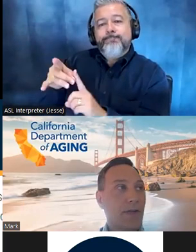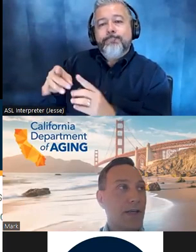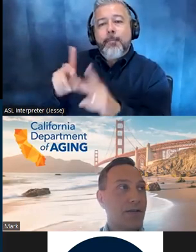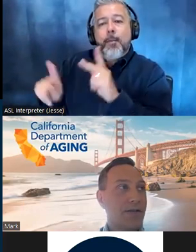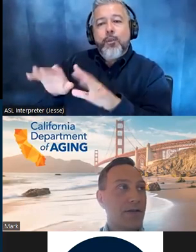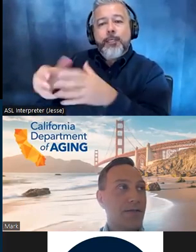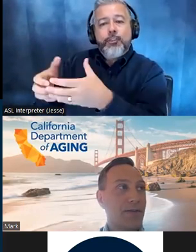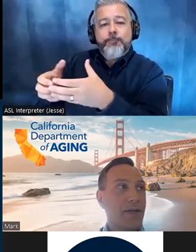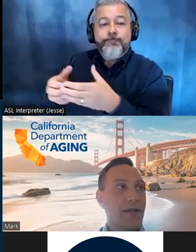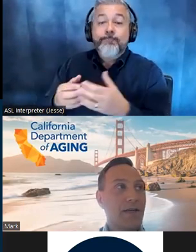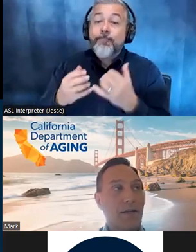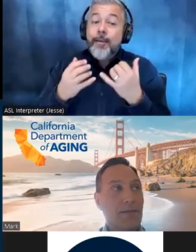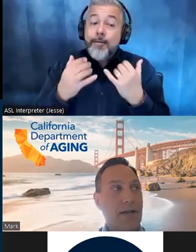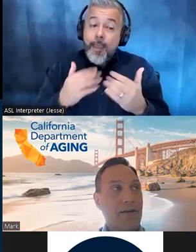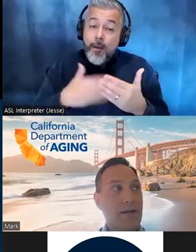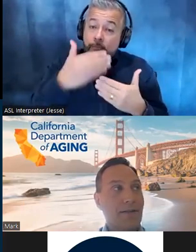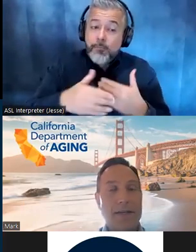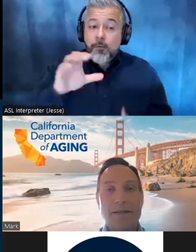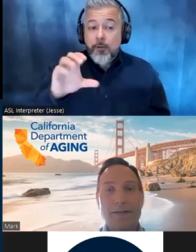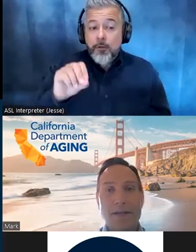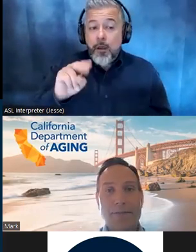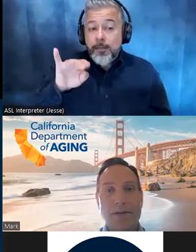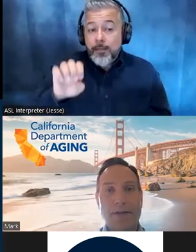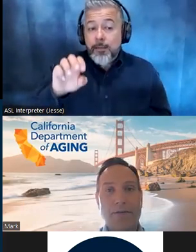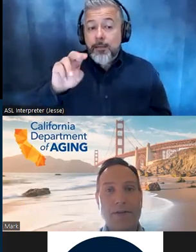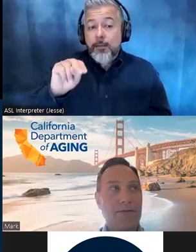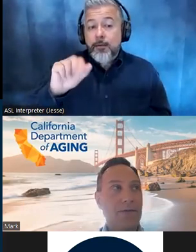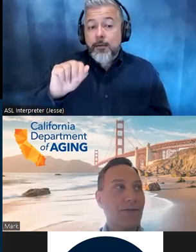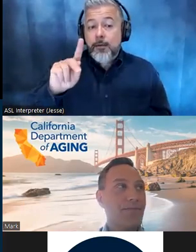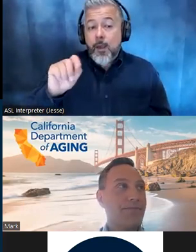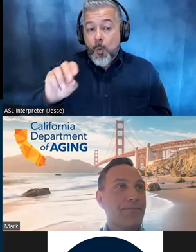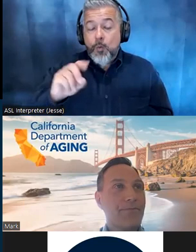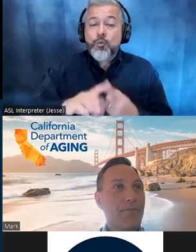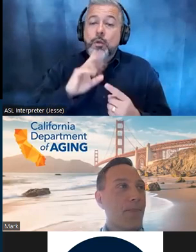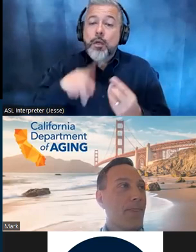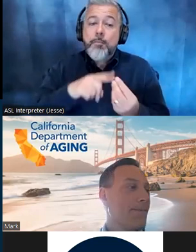our communications officer, to talk about CDA's COVID outreach efforts.